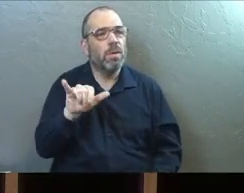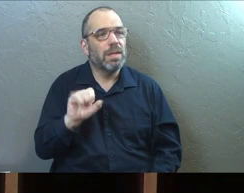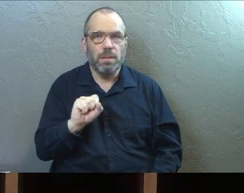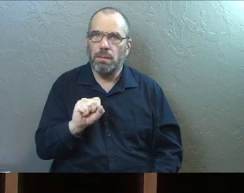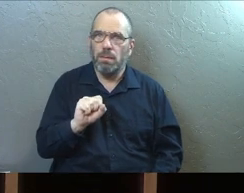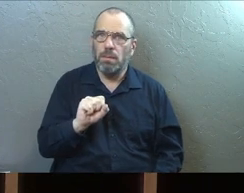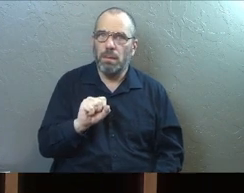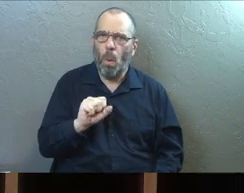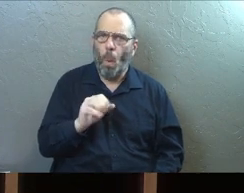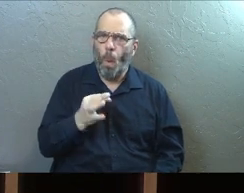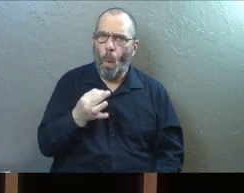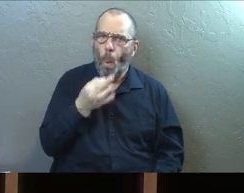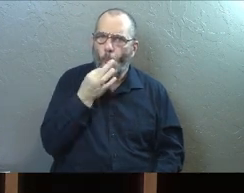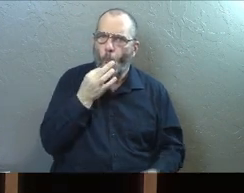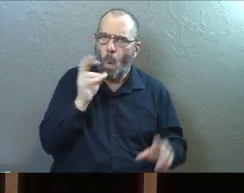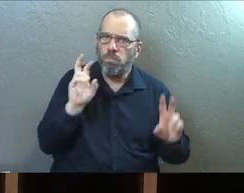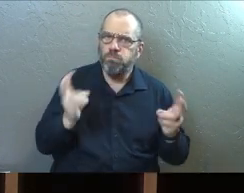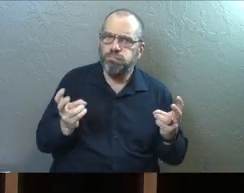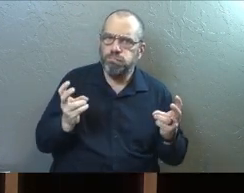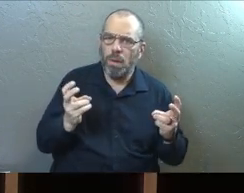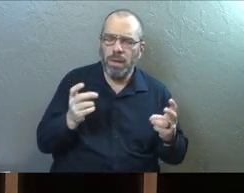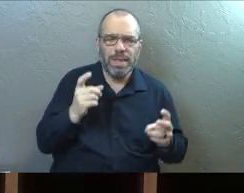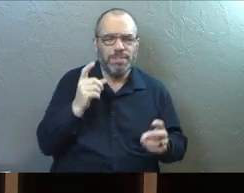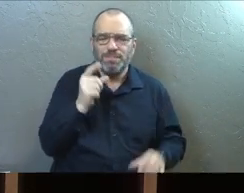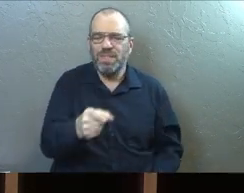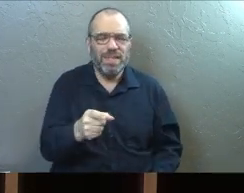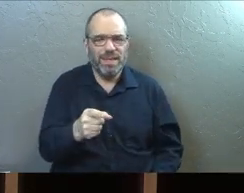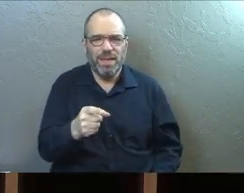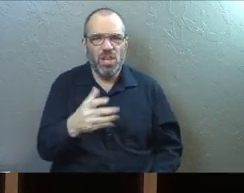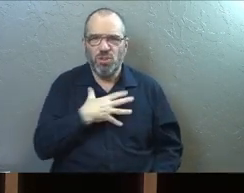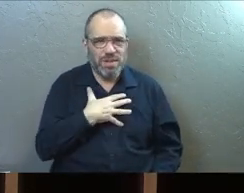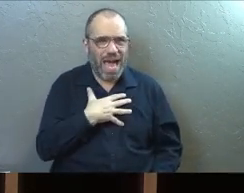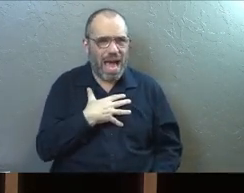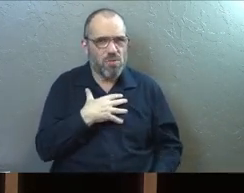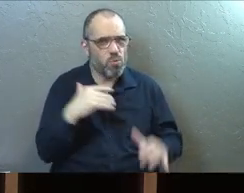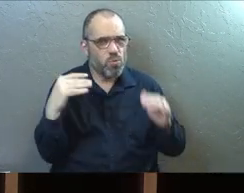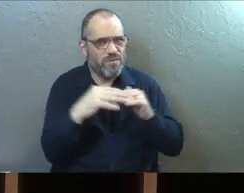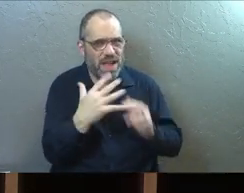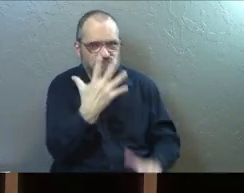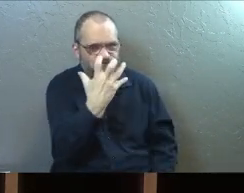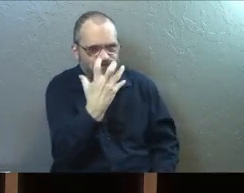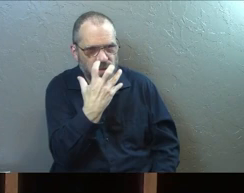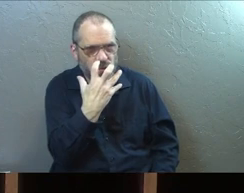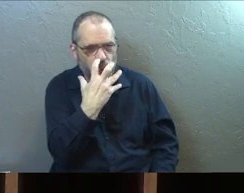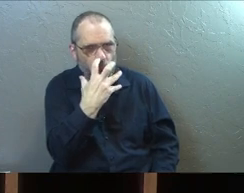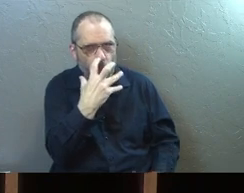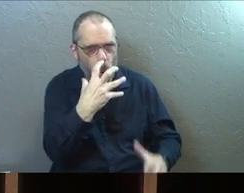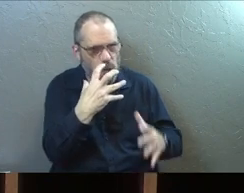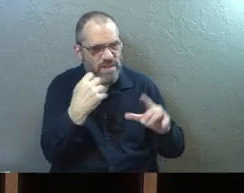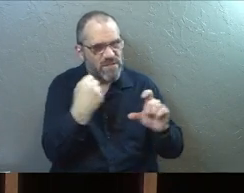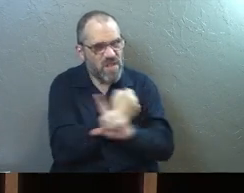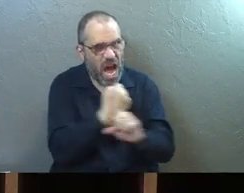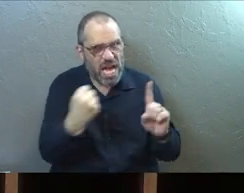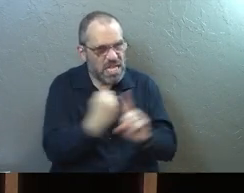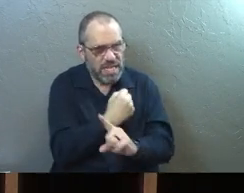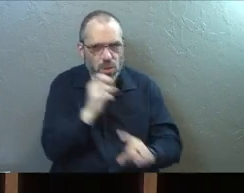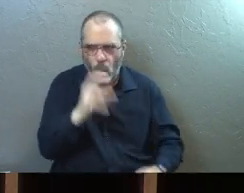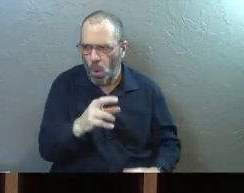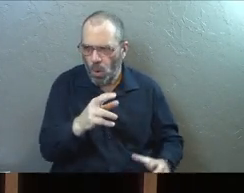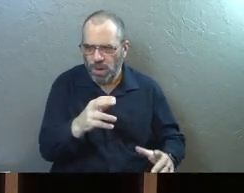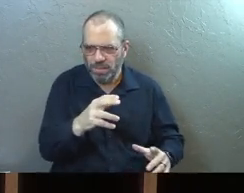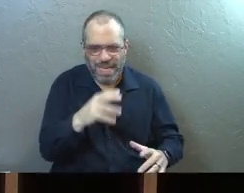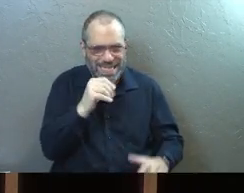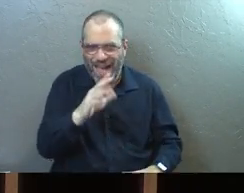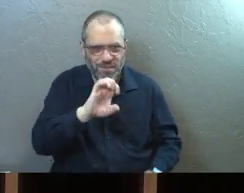It's a great statement. Because what you're saying is you're not in it for the anger. You're not in it for the violence. You're not in it for